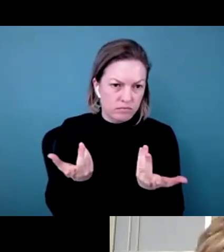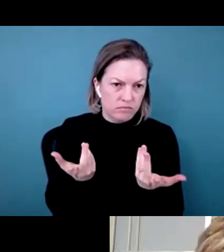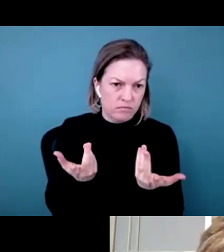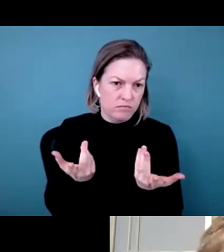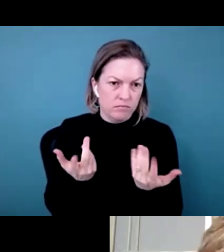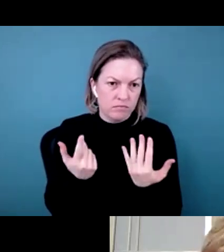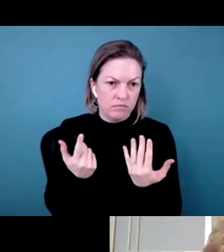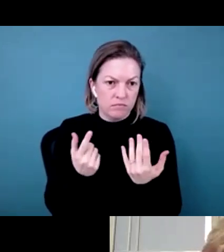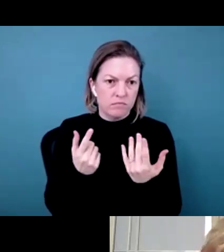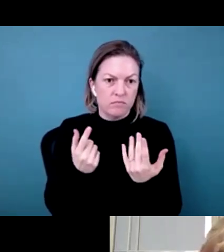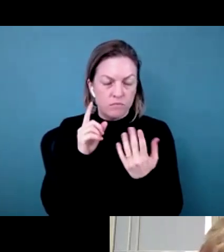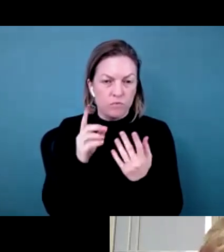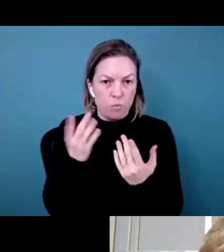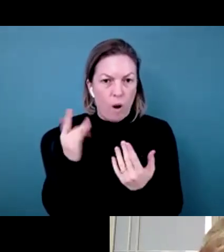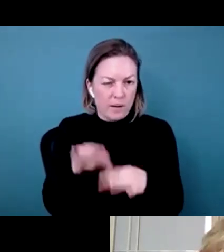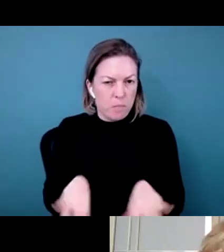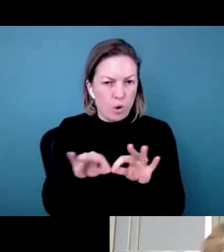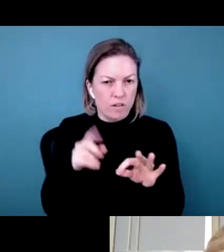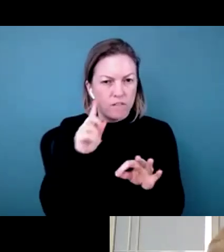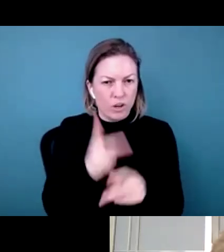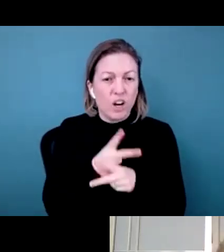essential to the caregiving experience. So.